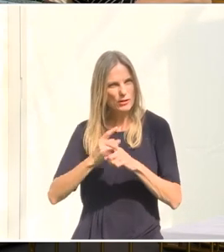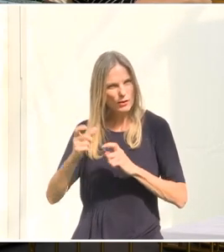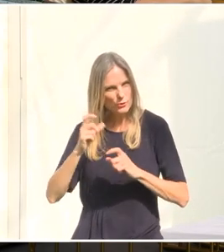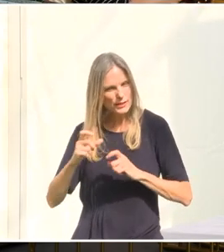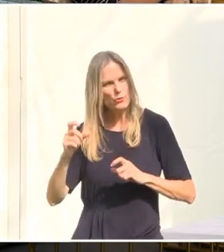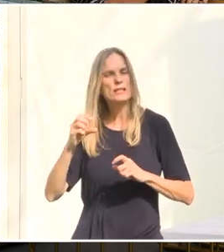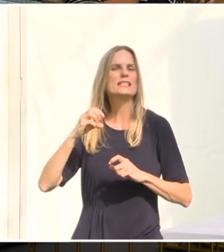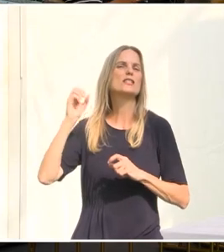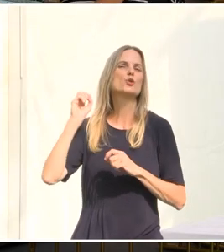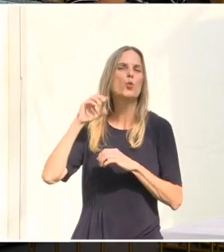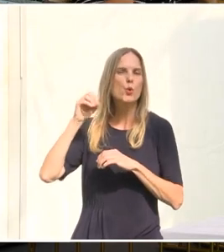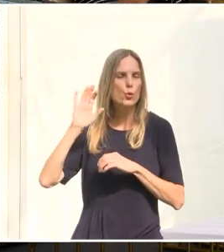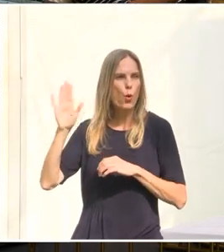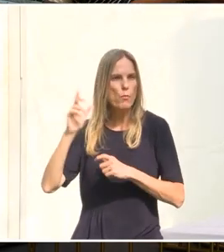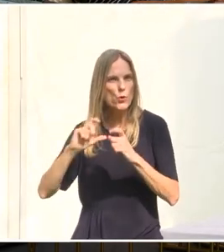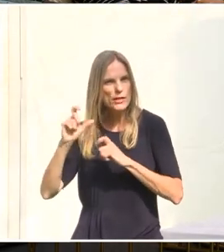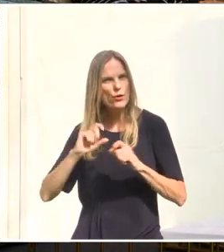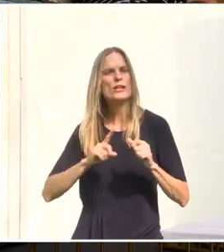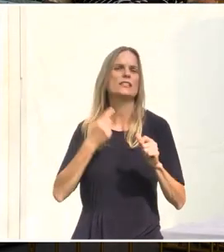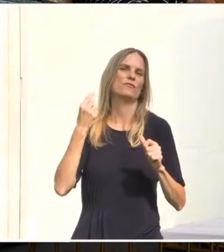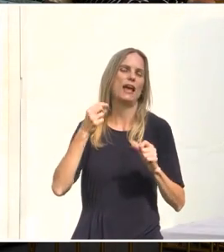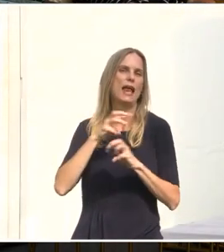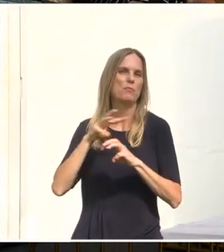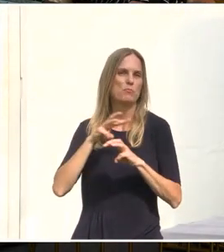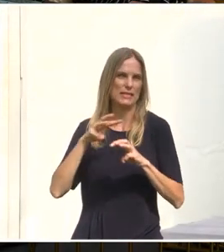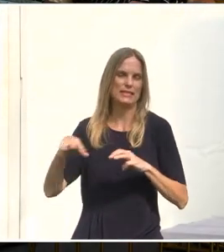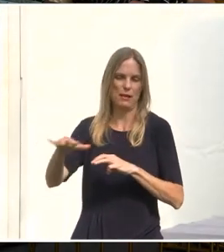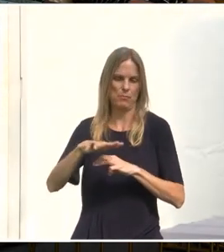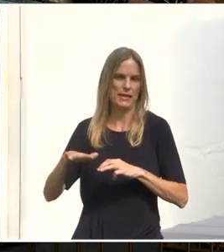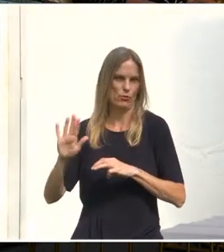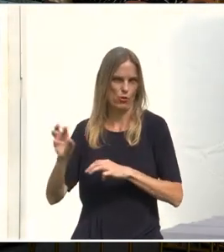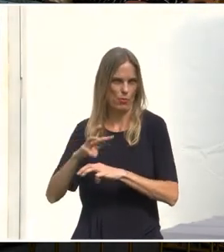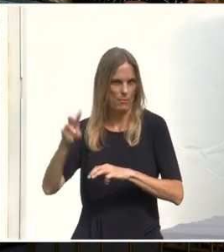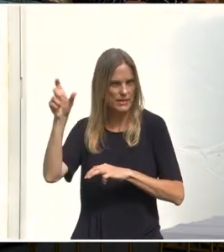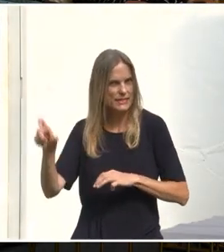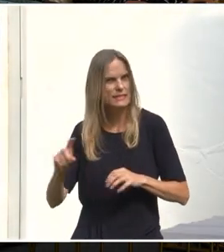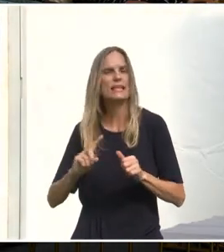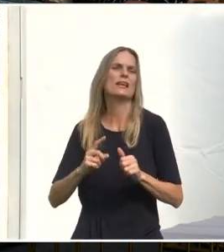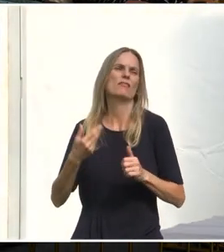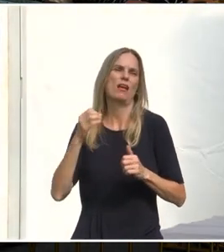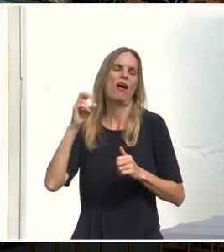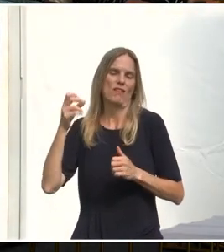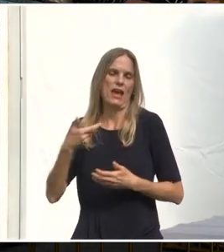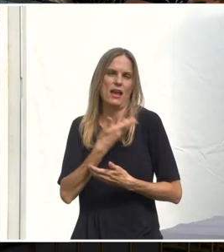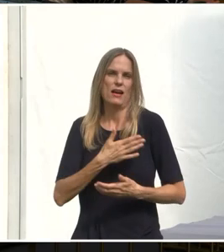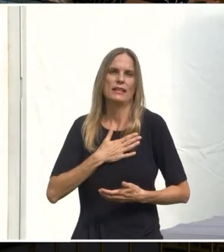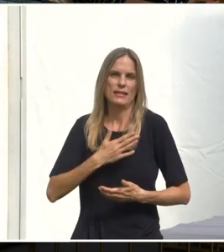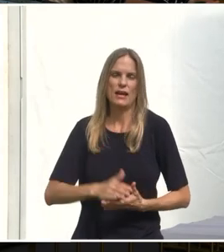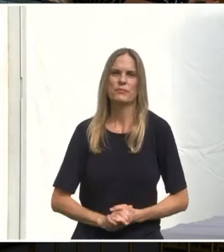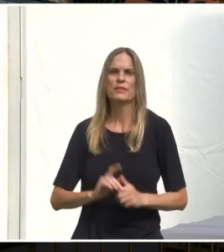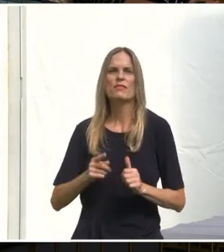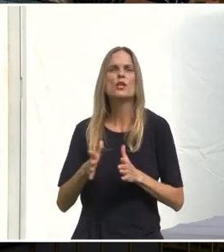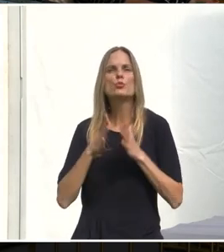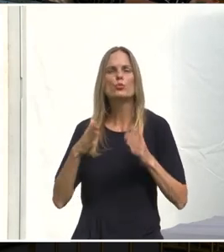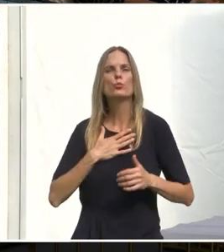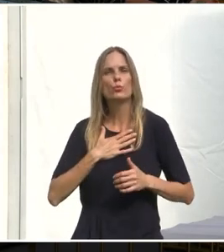University, and Piret Hartman, the Minister of Regional Affairs and Agriculture. And I would also like to thank very much